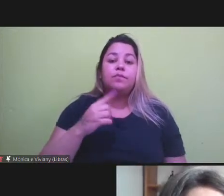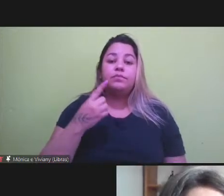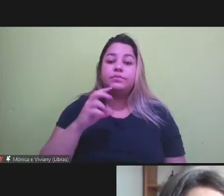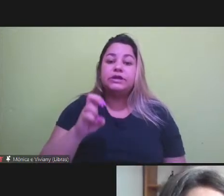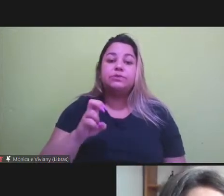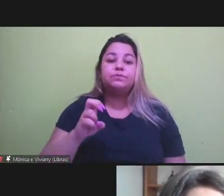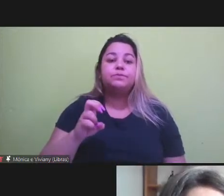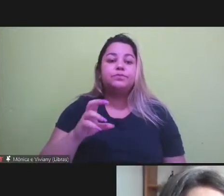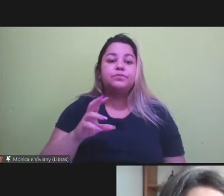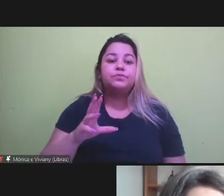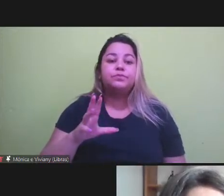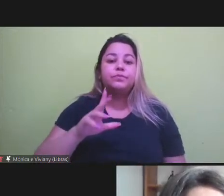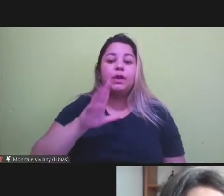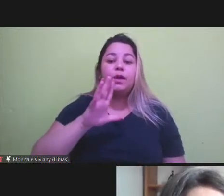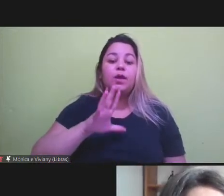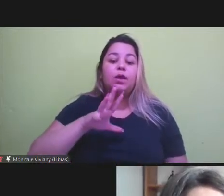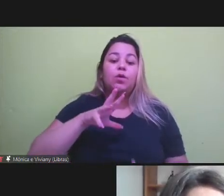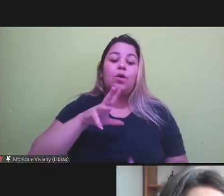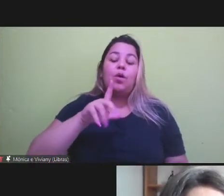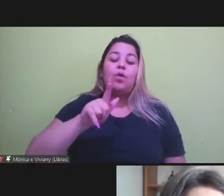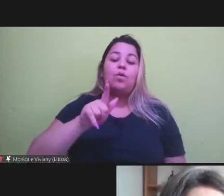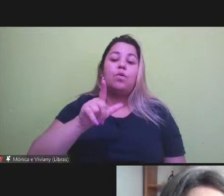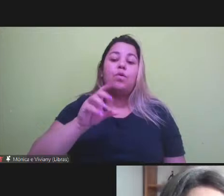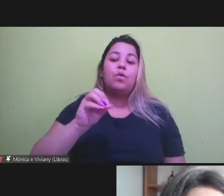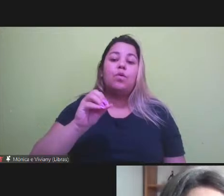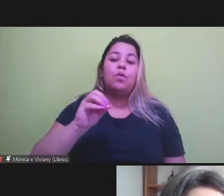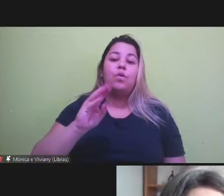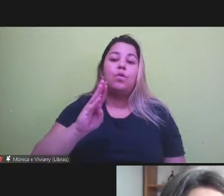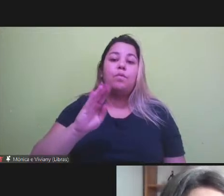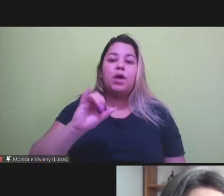program in 2015. Only some global